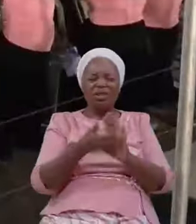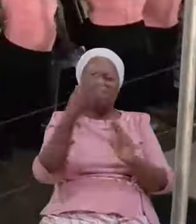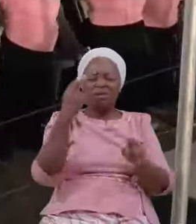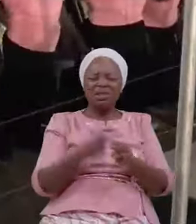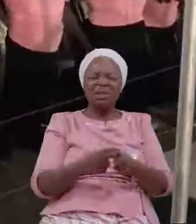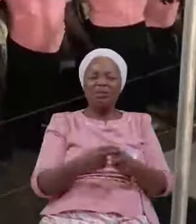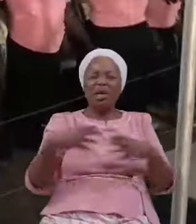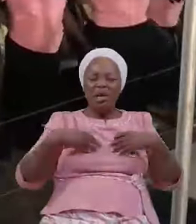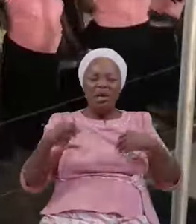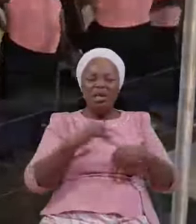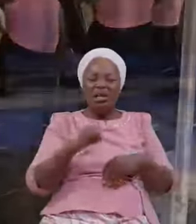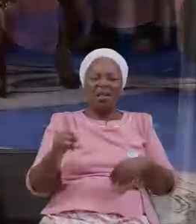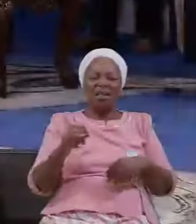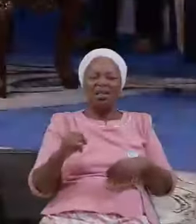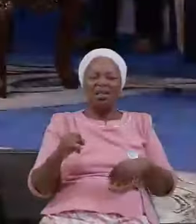Healing everywhere.